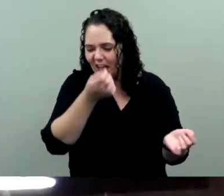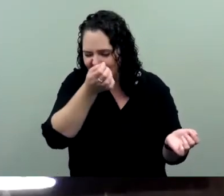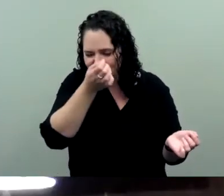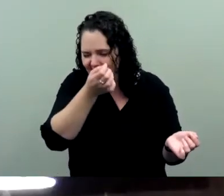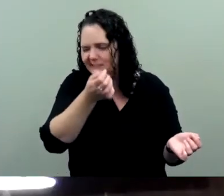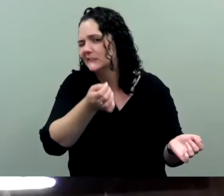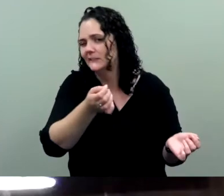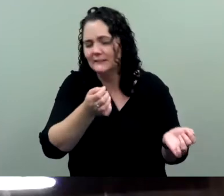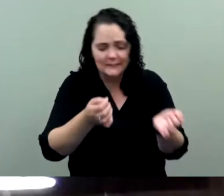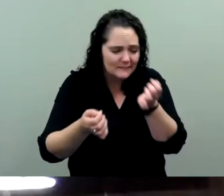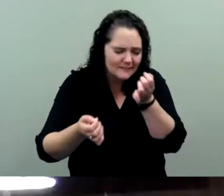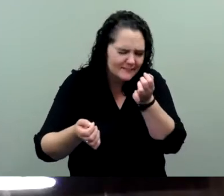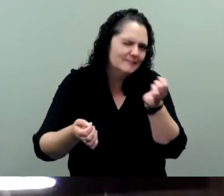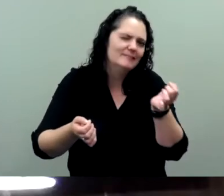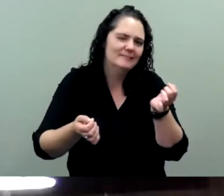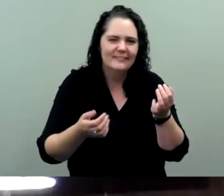best.